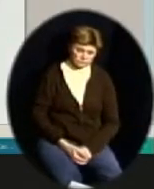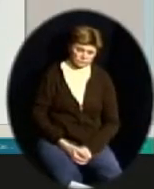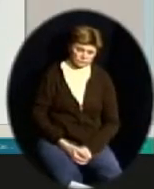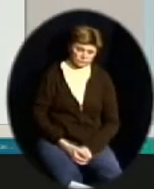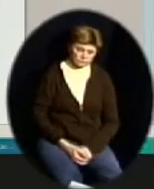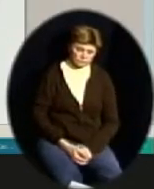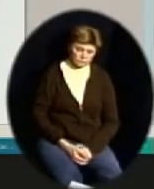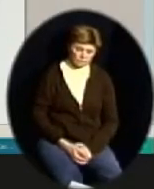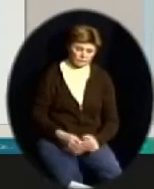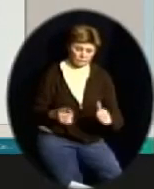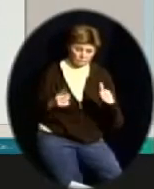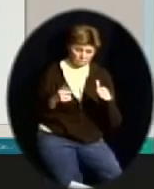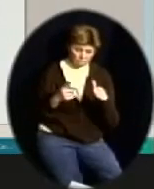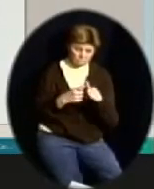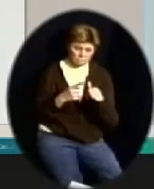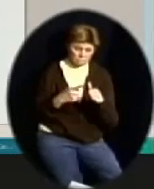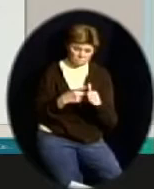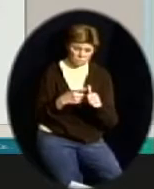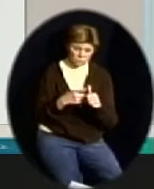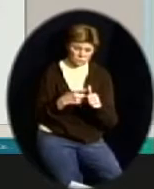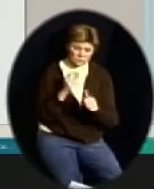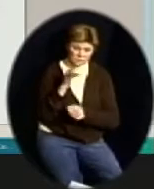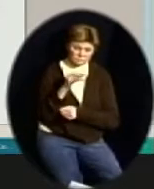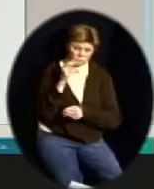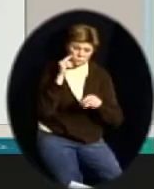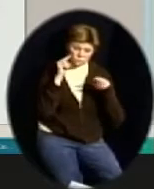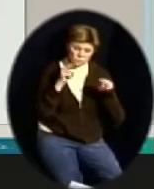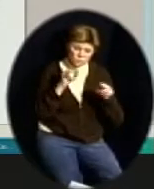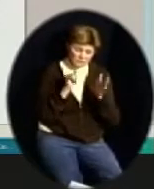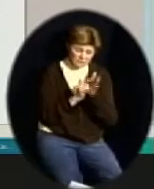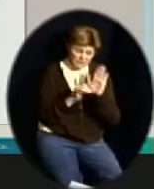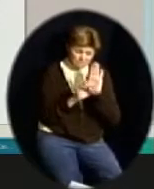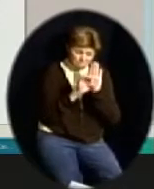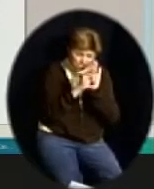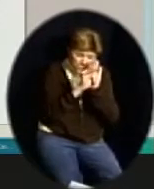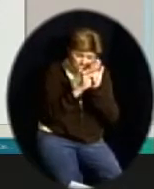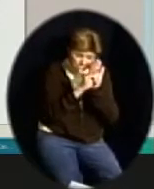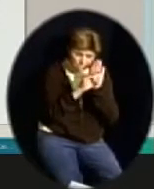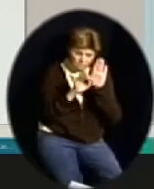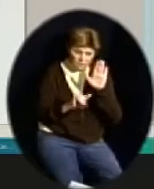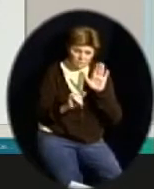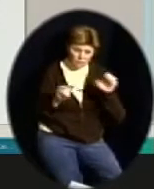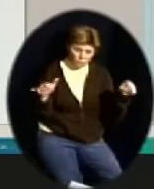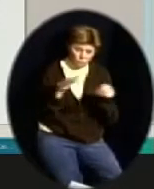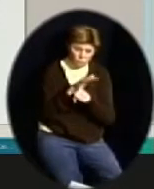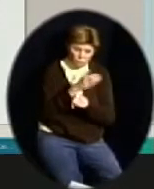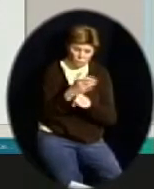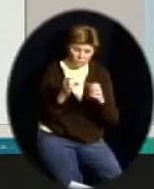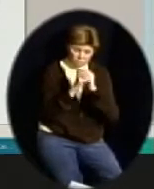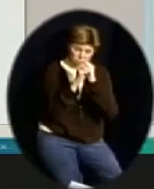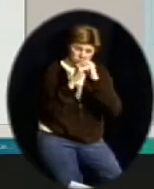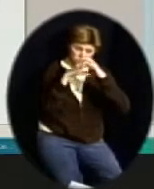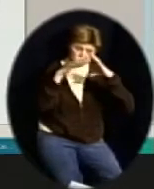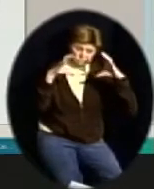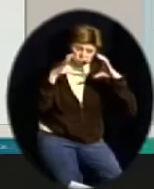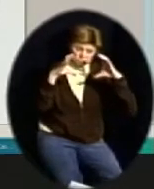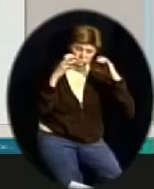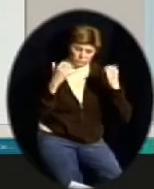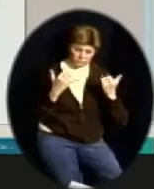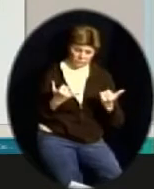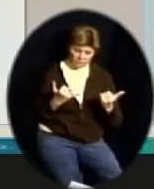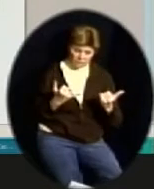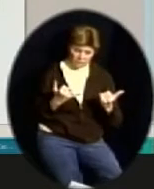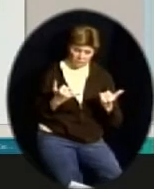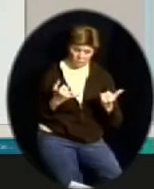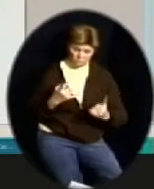So first of all, if we can see a view of the whole thing, and then I'll zero in on some smaller components. I think at this view, though, I would like to point